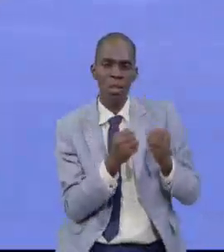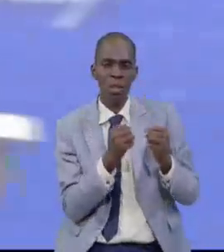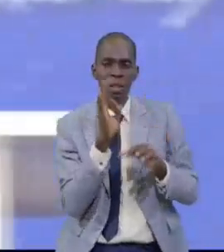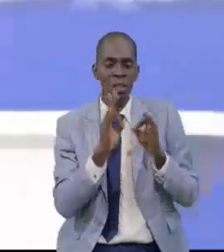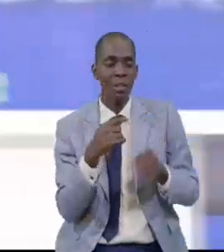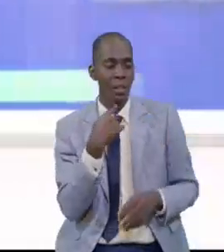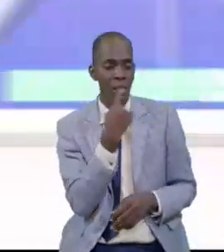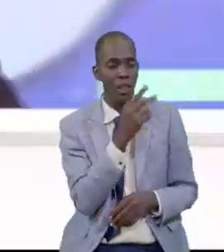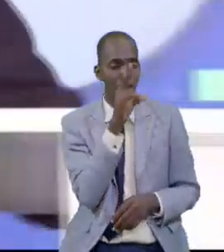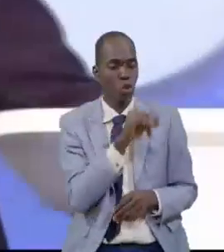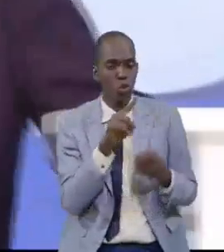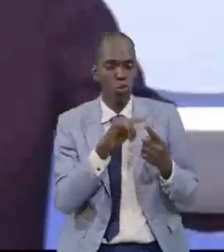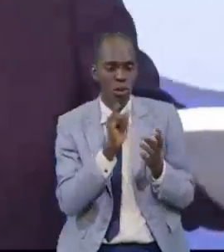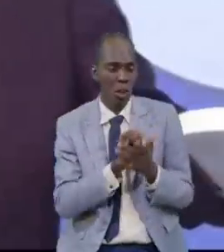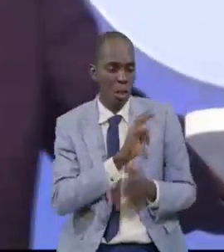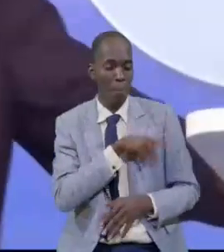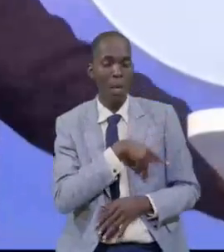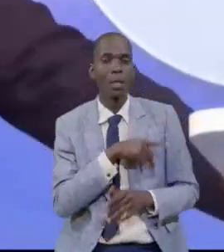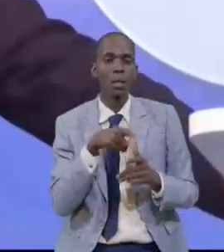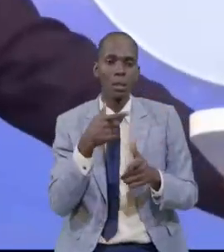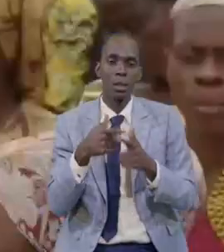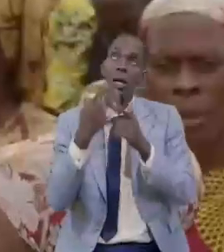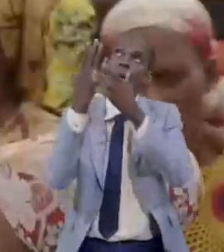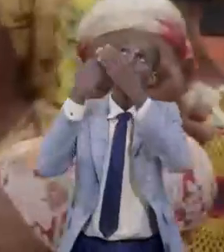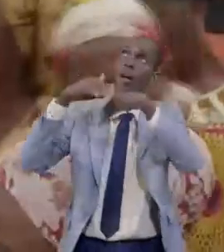personality, heaven will say no.